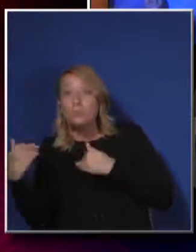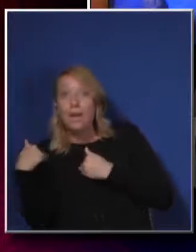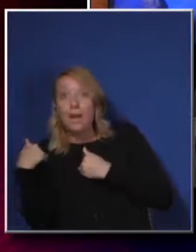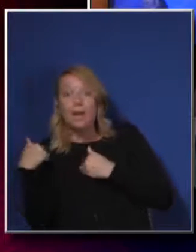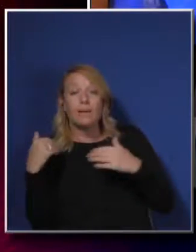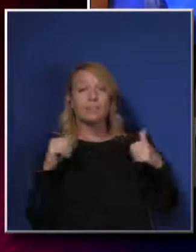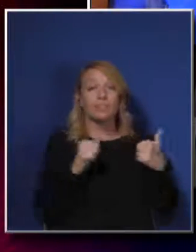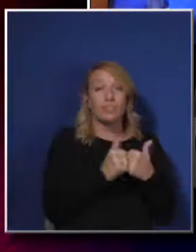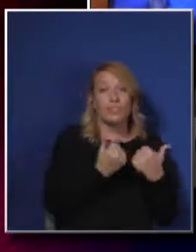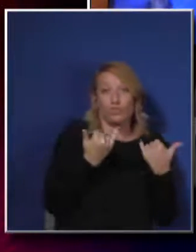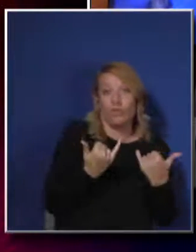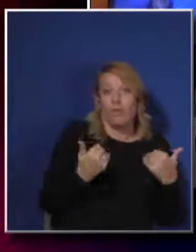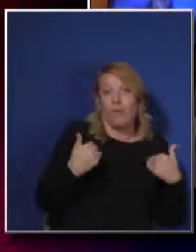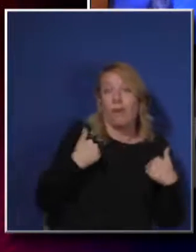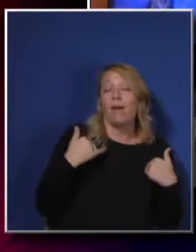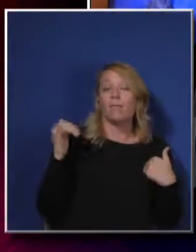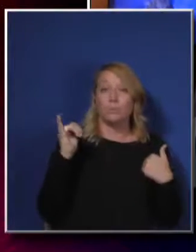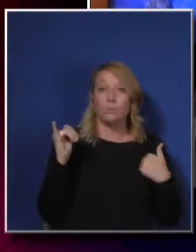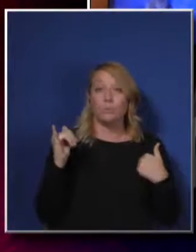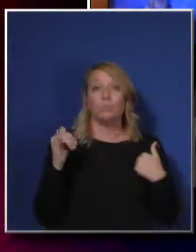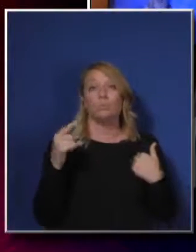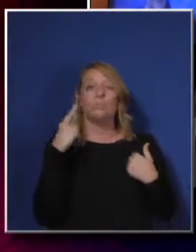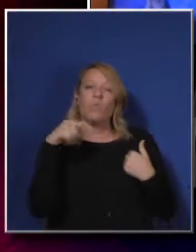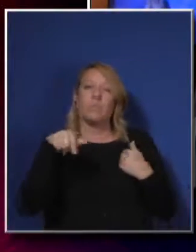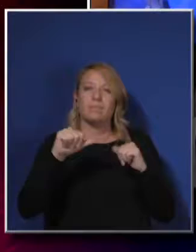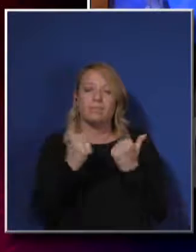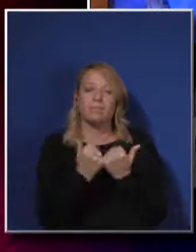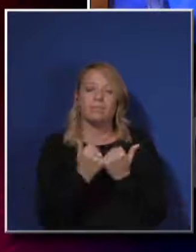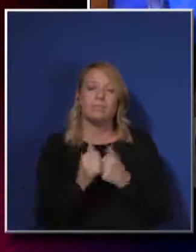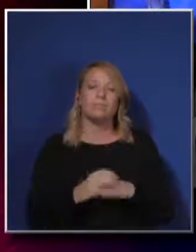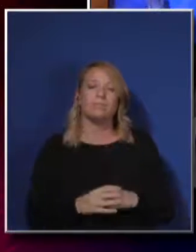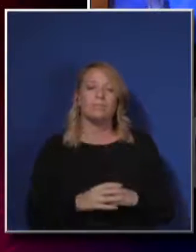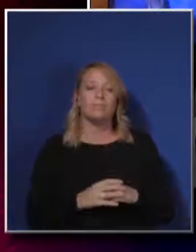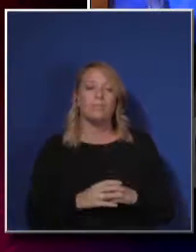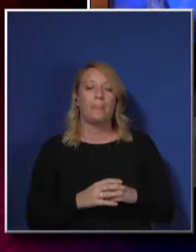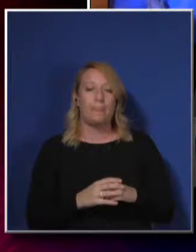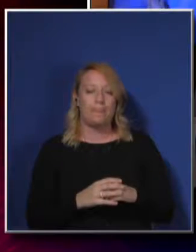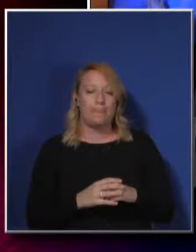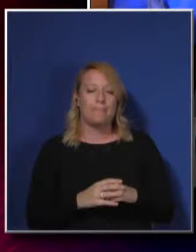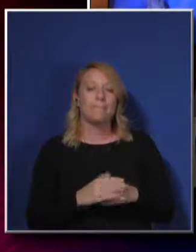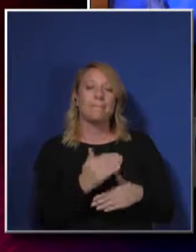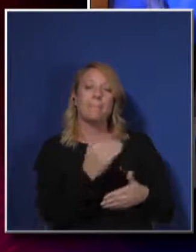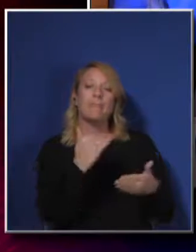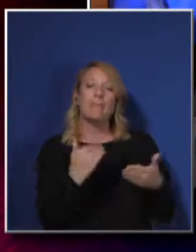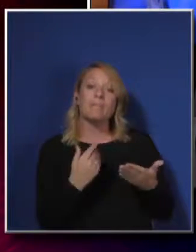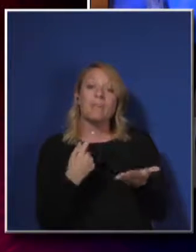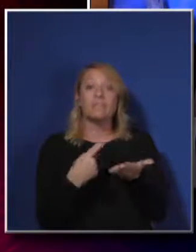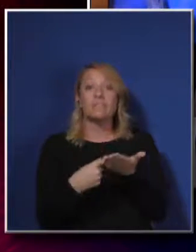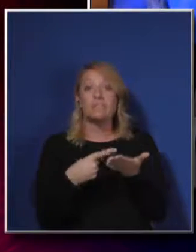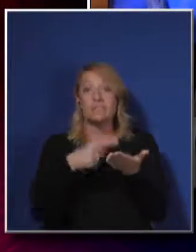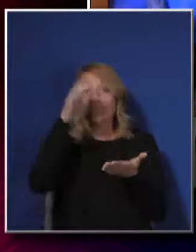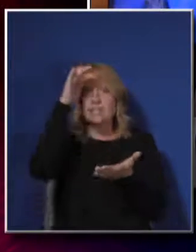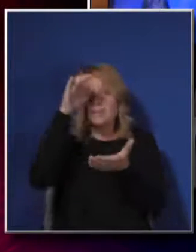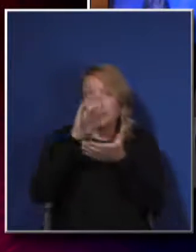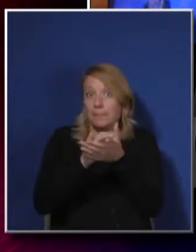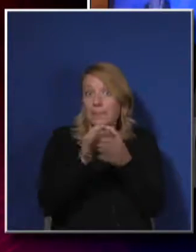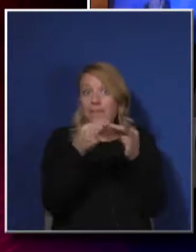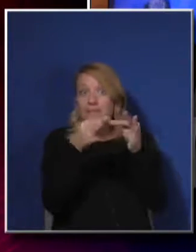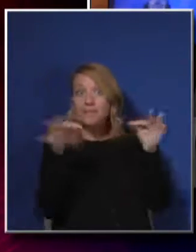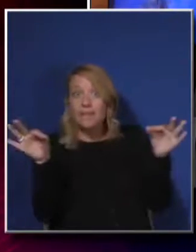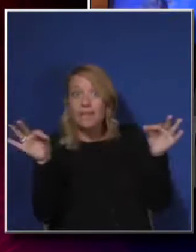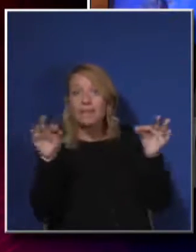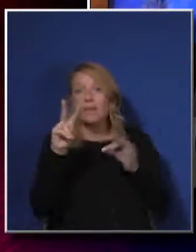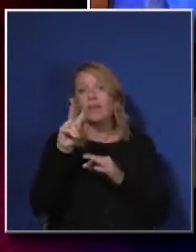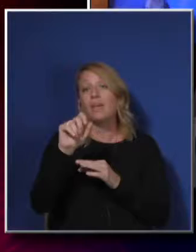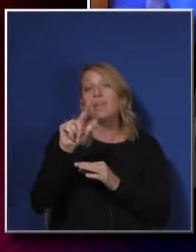we are facing right now as an agency. Then we can get to our belief statements, our value